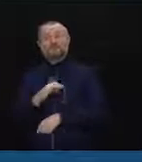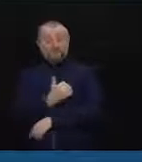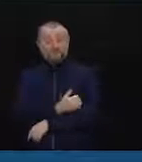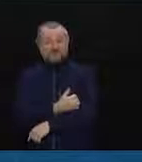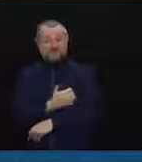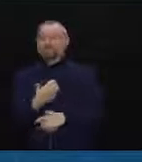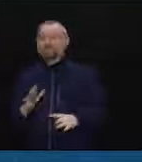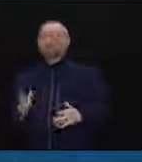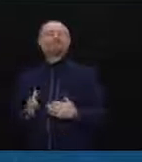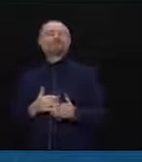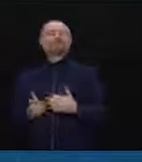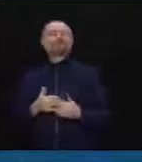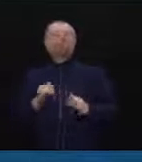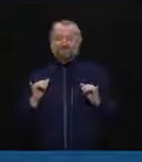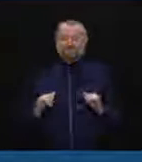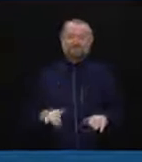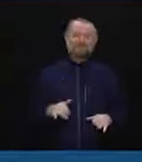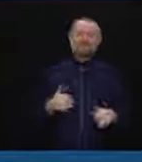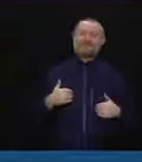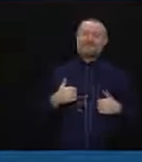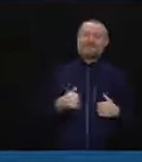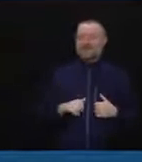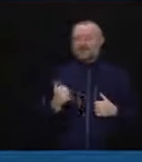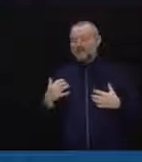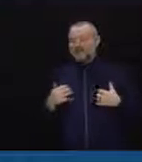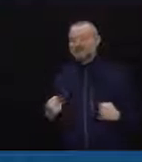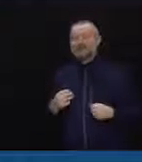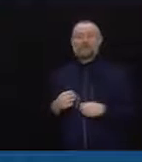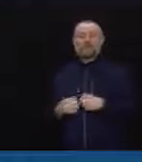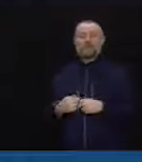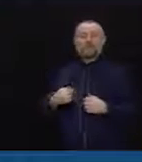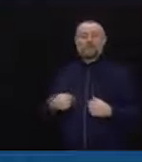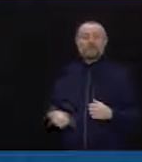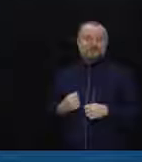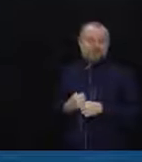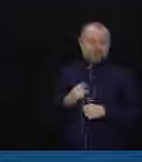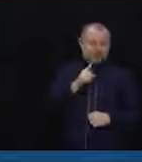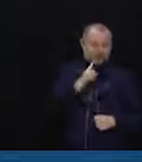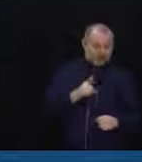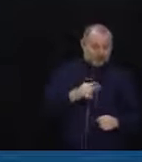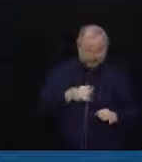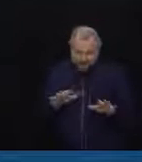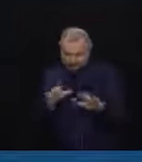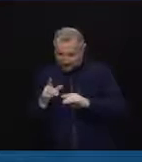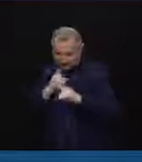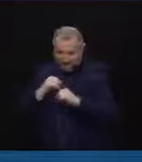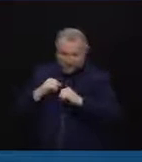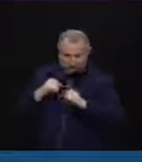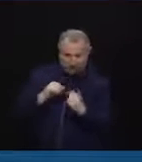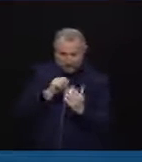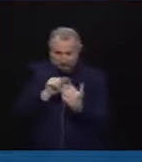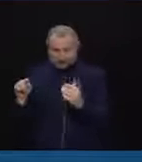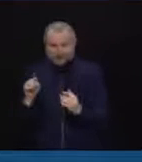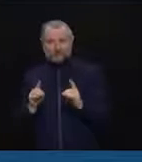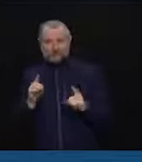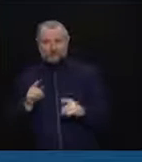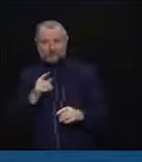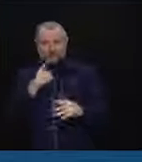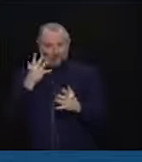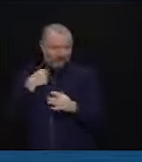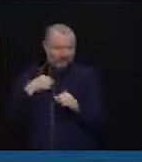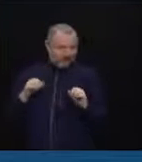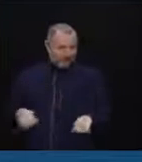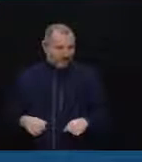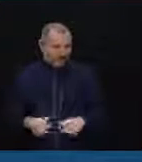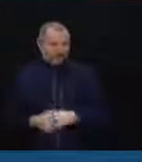again, have underlying health conditions, and we want to make sure that we do everything we can to protect these individuals. So we're going to continue watching